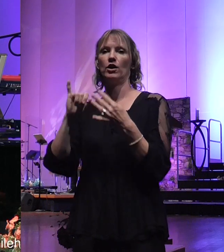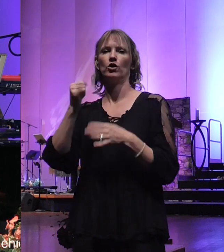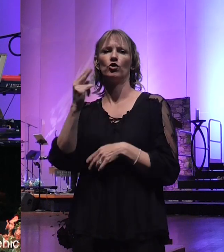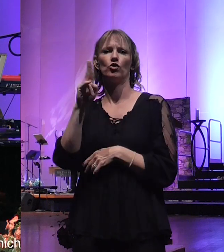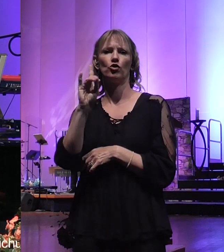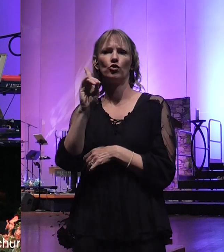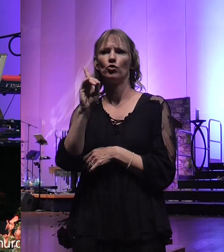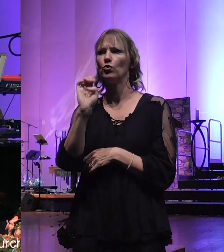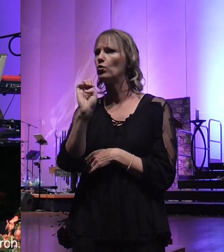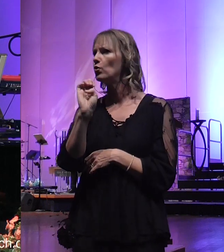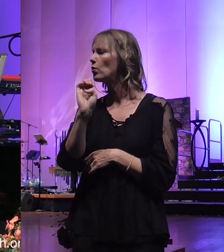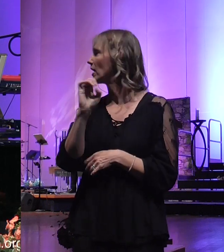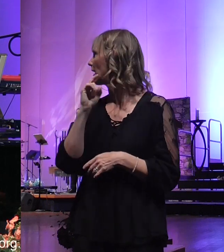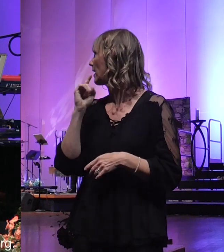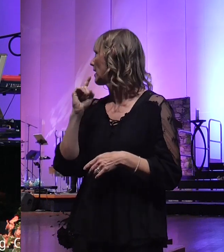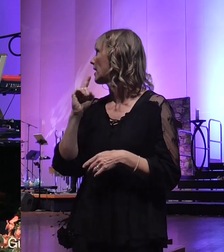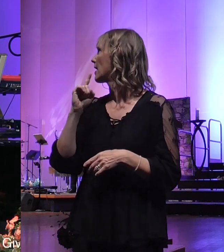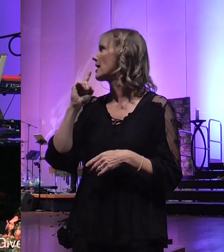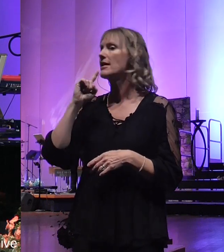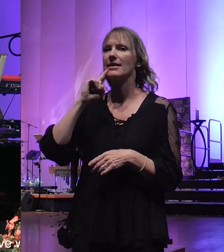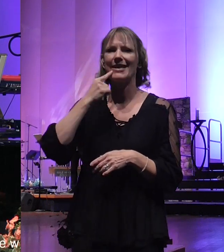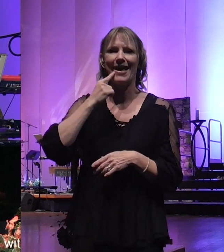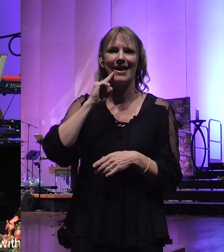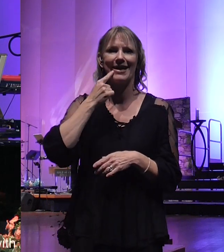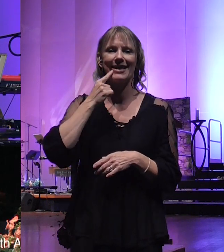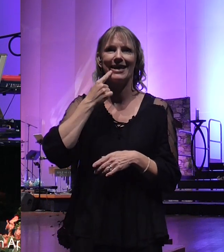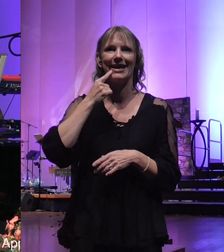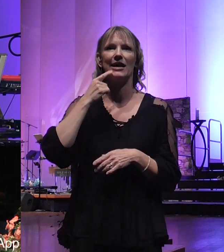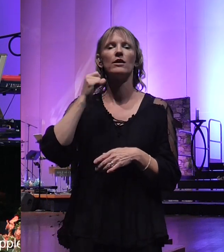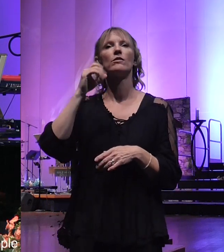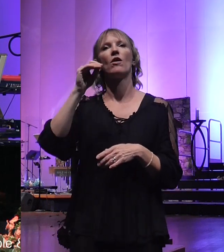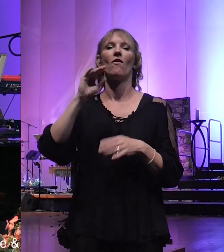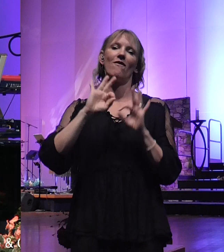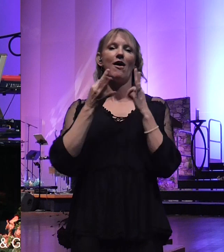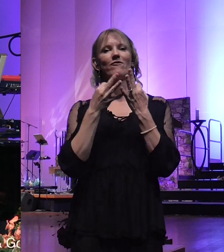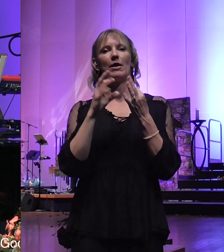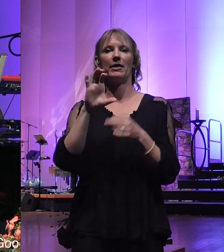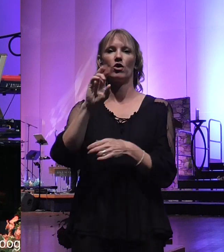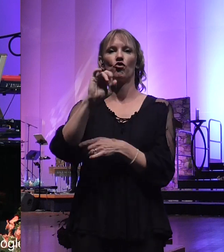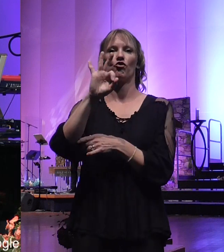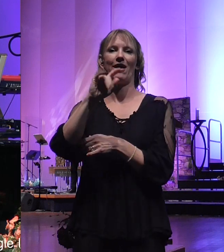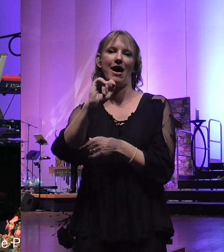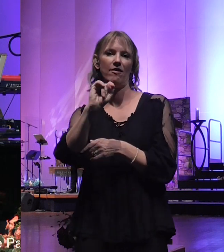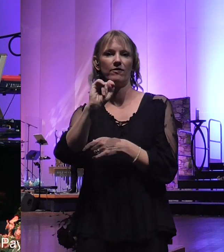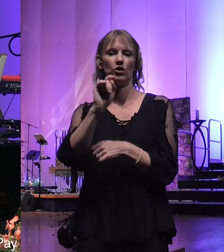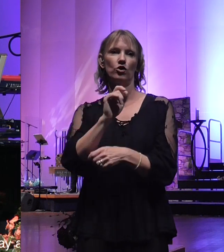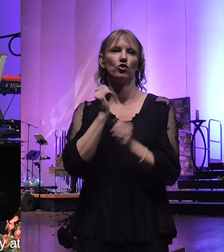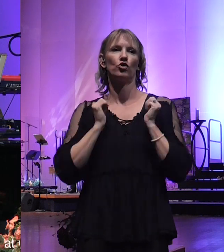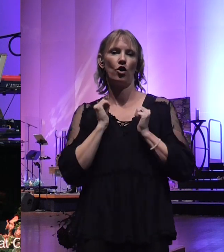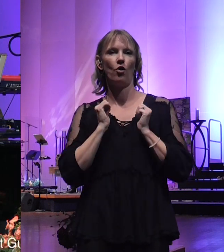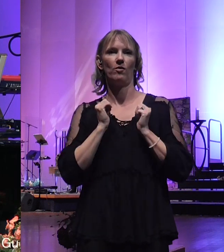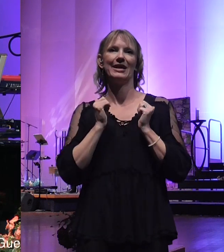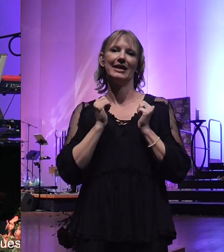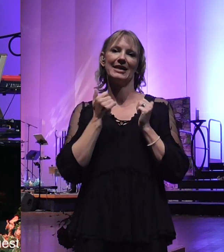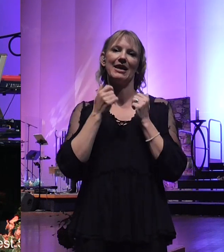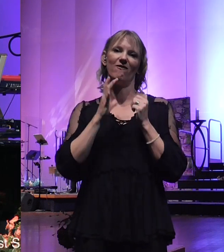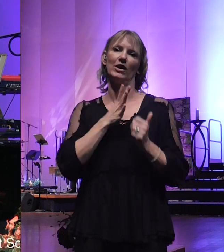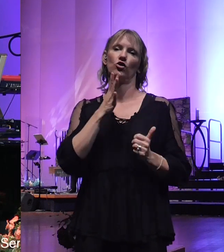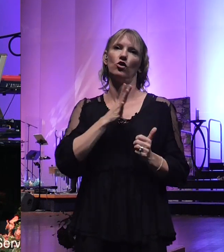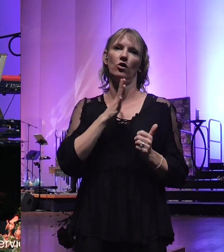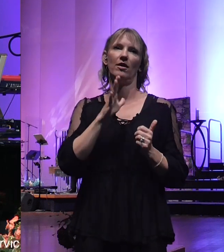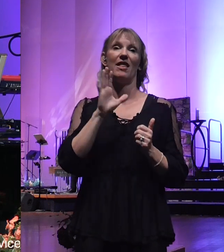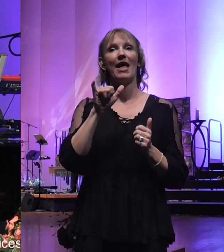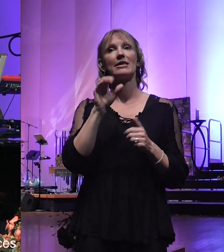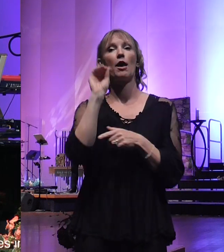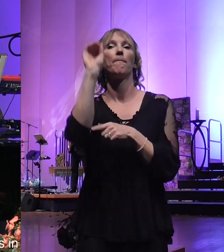candy. He makes candy. So the Namot Family Craft Show is officially convened. And you can call that a